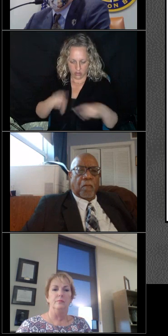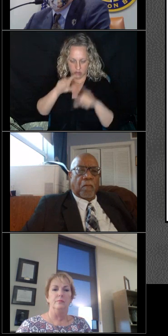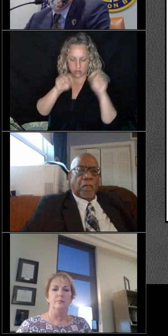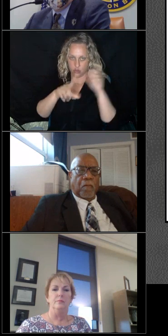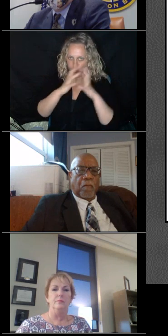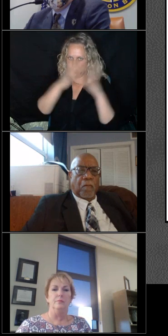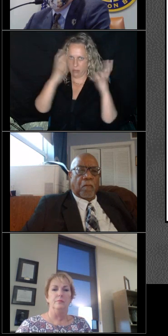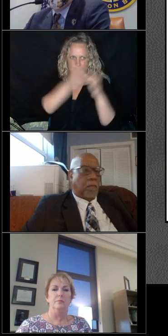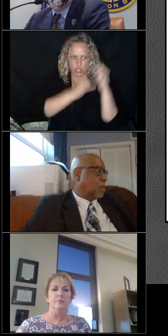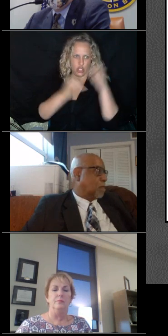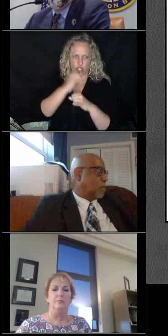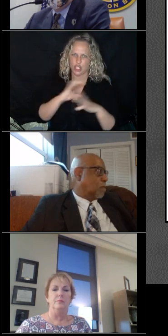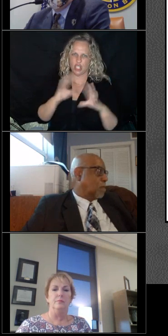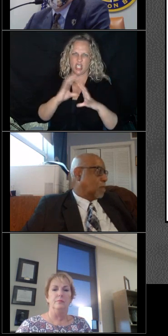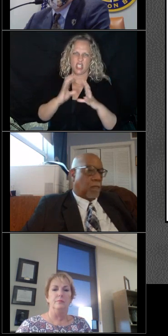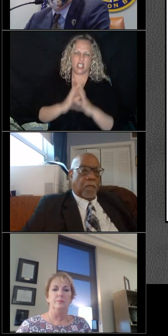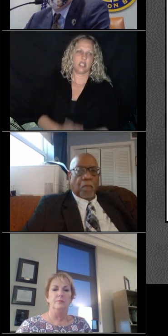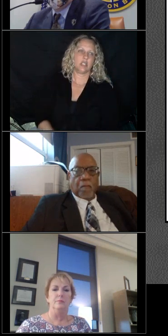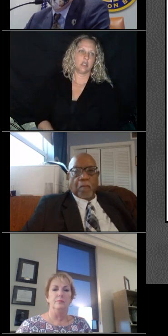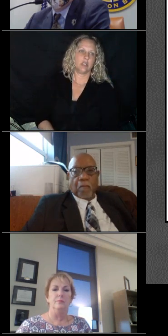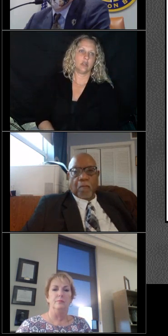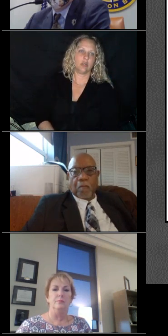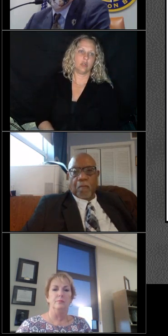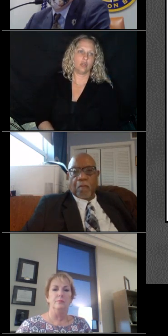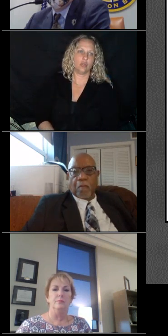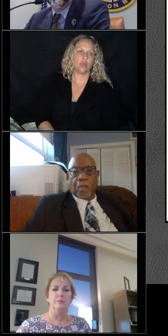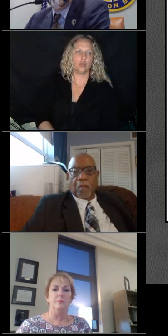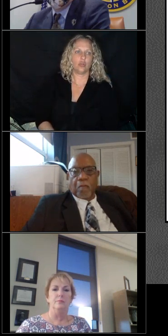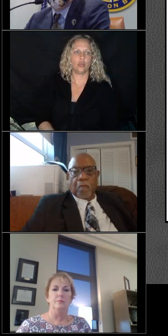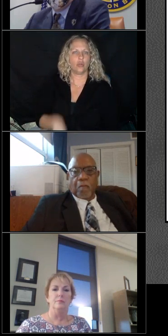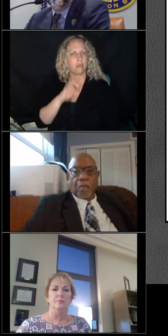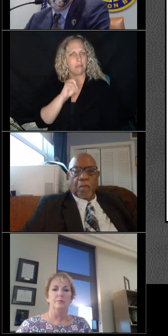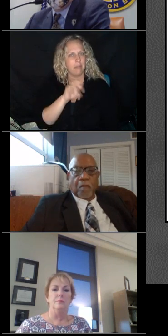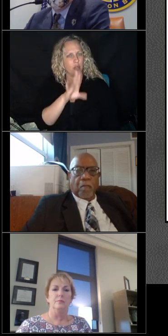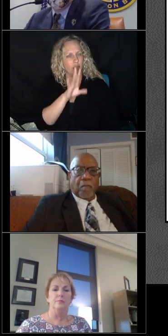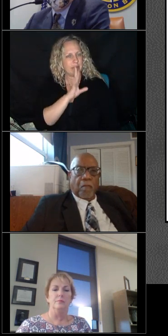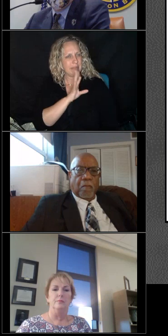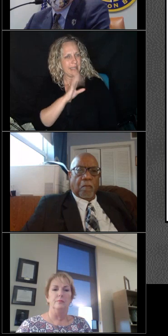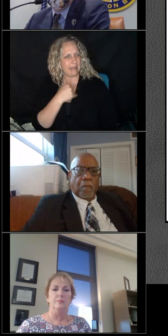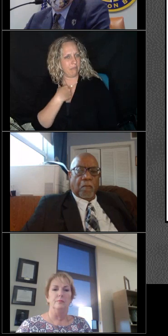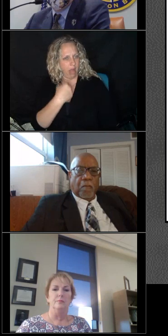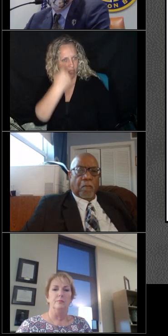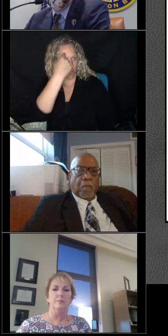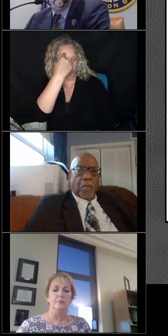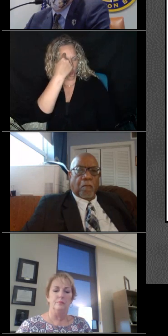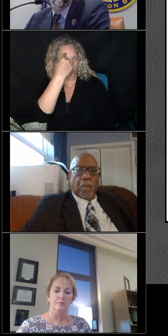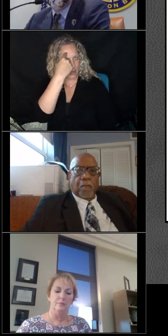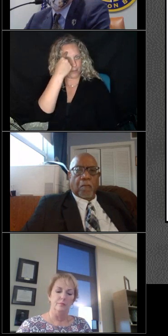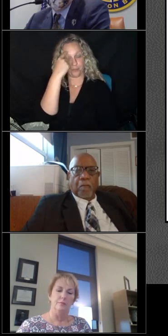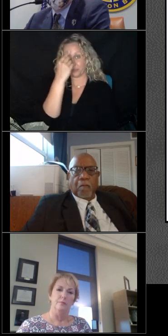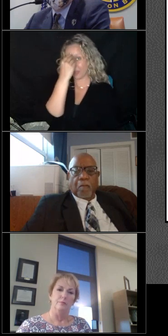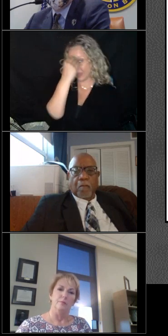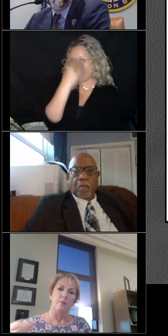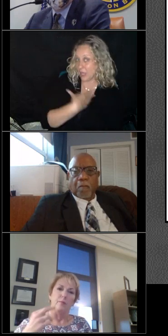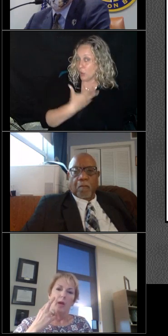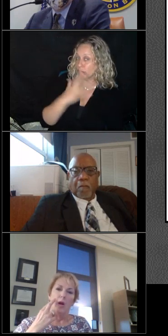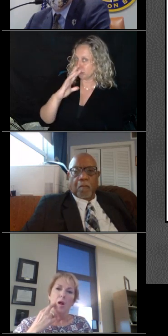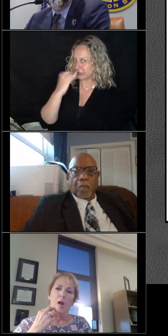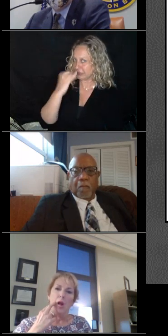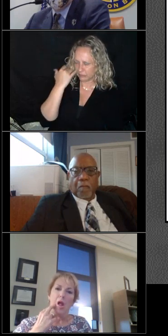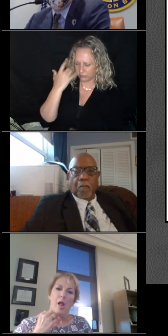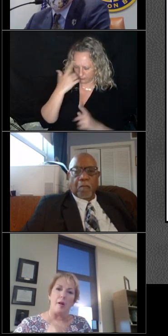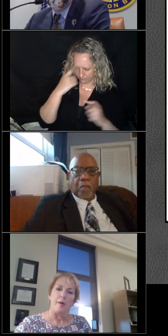that, those versions. So my thought is, and you let me know what it is that